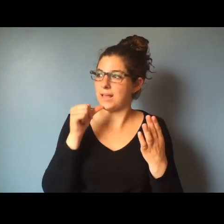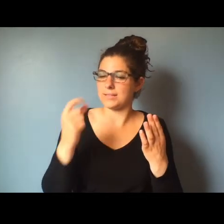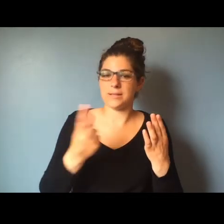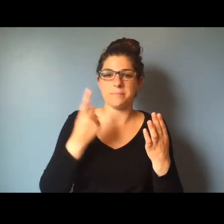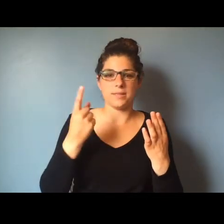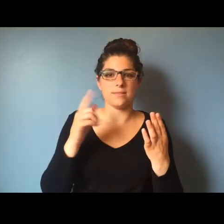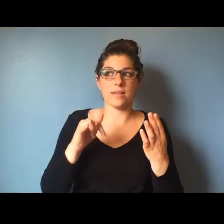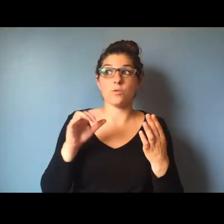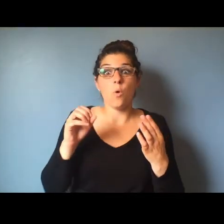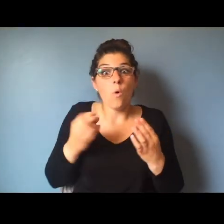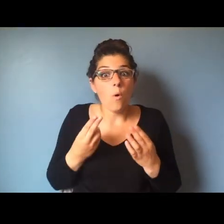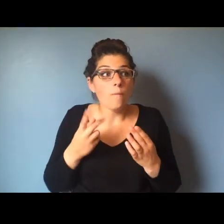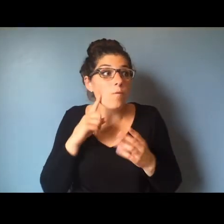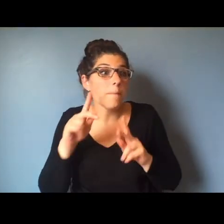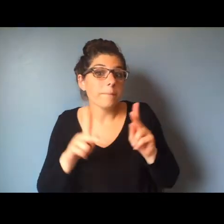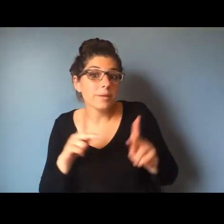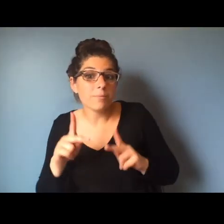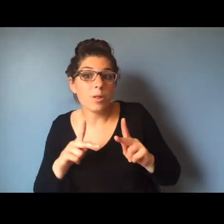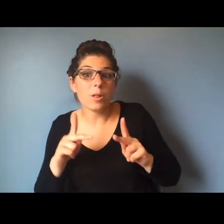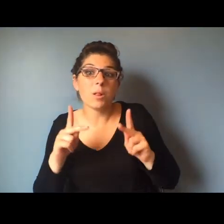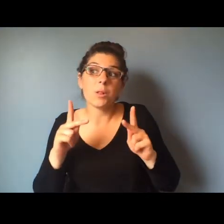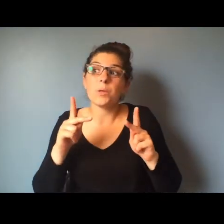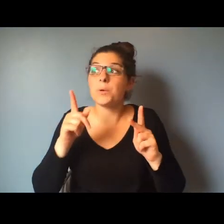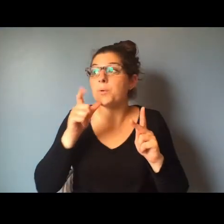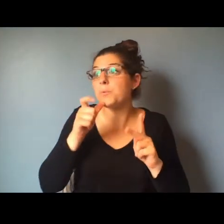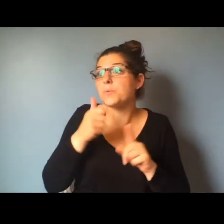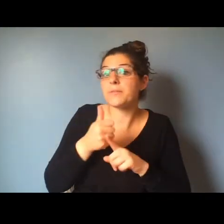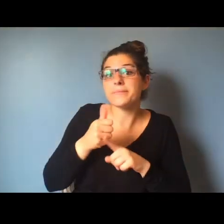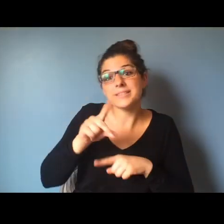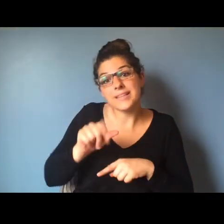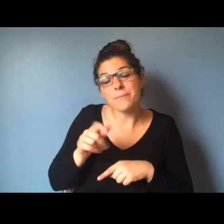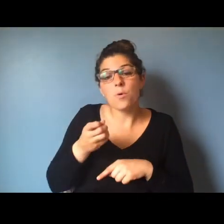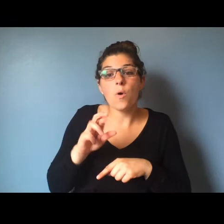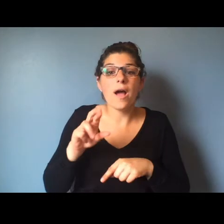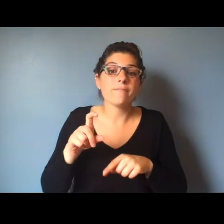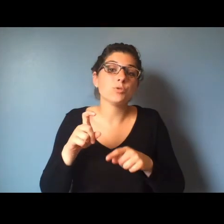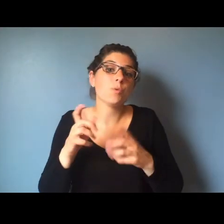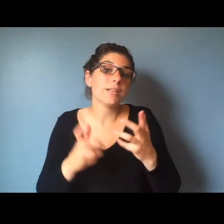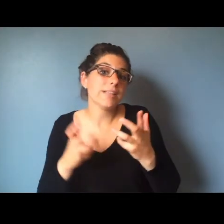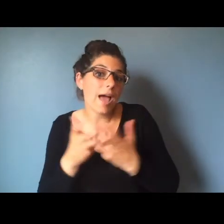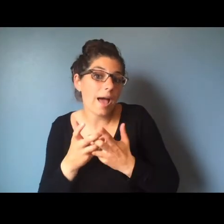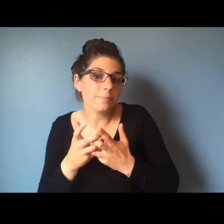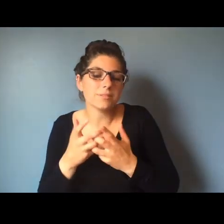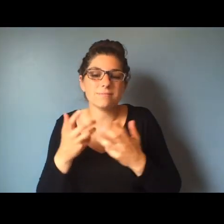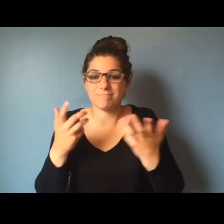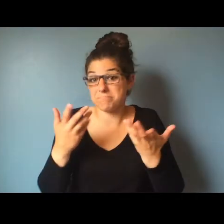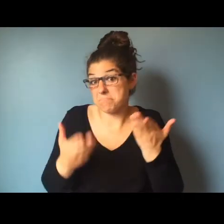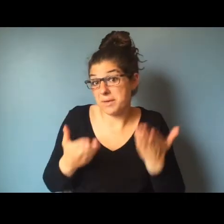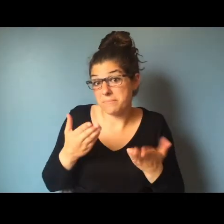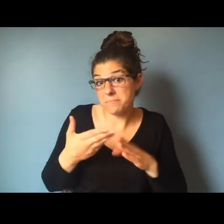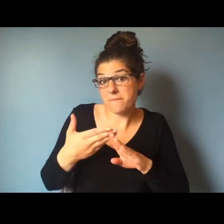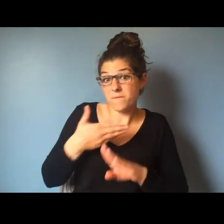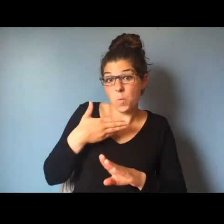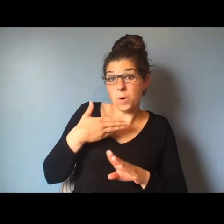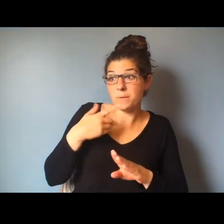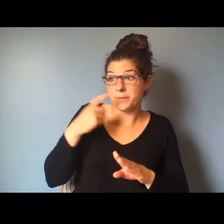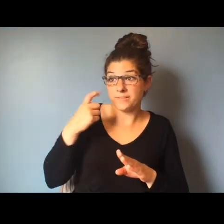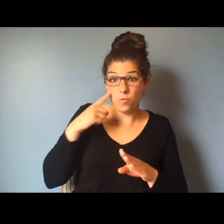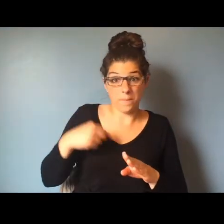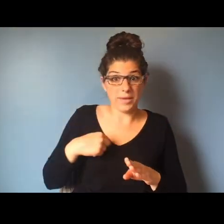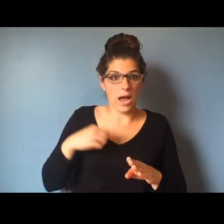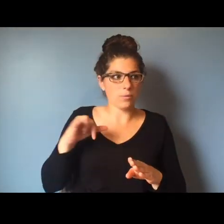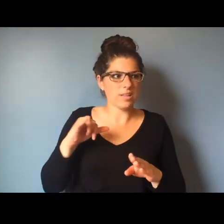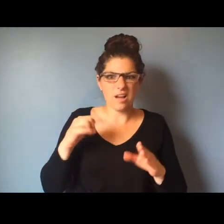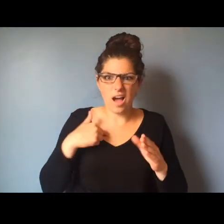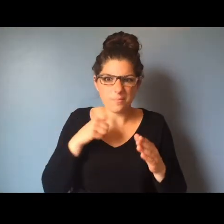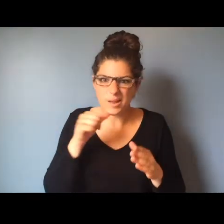something that's like, oh, well, it's for people that, are disabled or they have to adapt. So maybe before, because even for me, I was like,